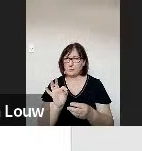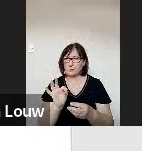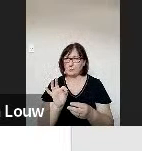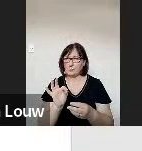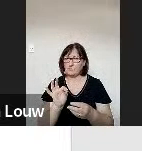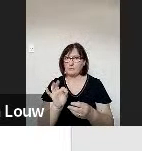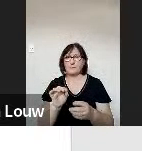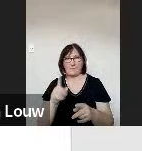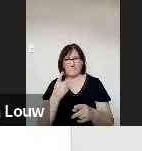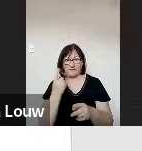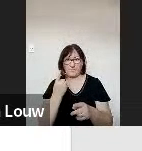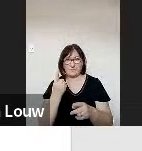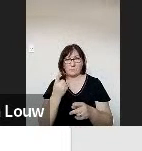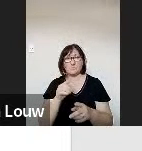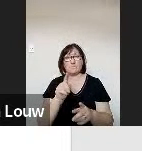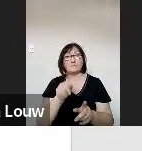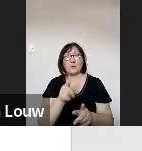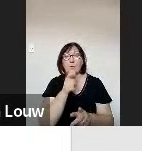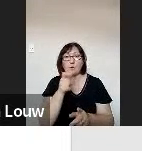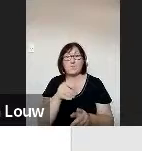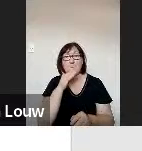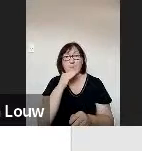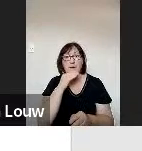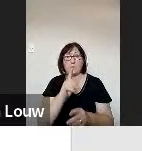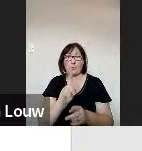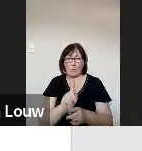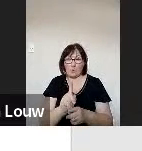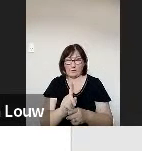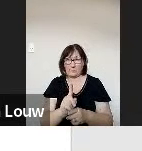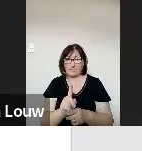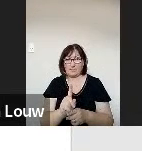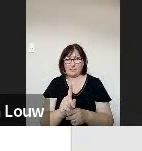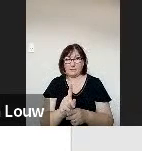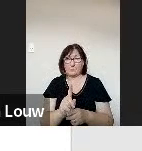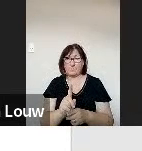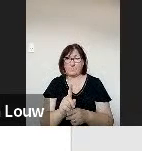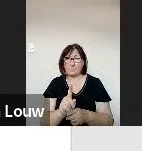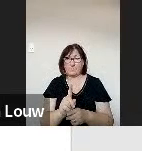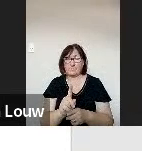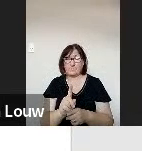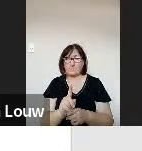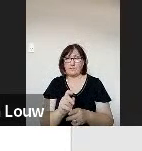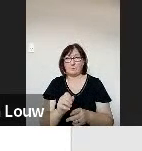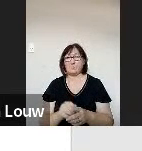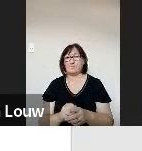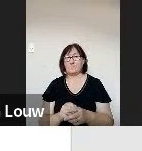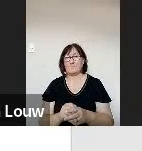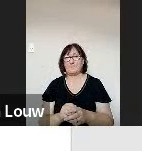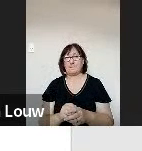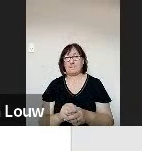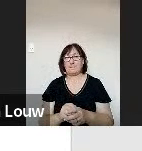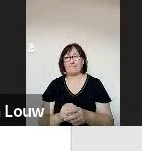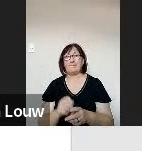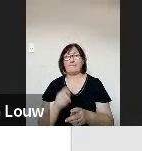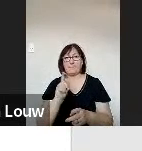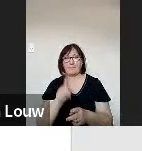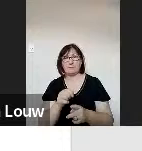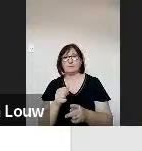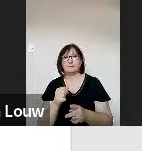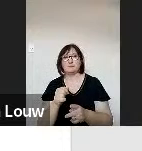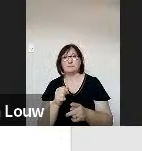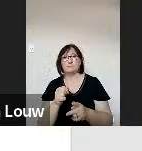ascertaining the meaning of the words, my apologies, after considering the nature and character of the